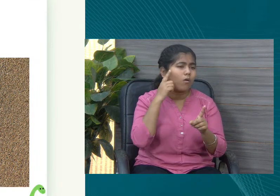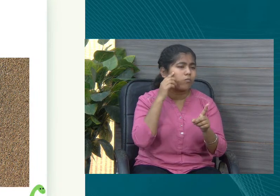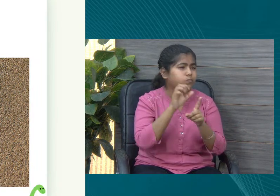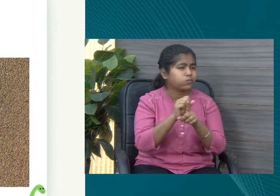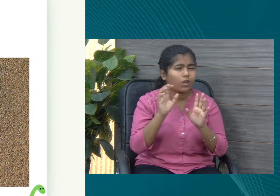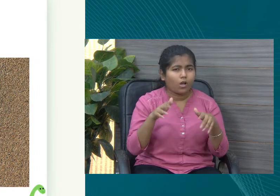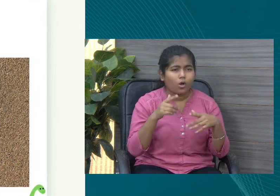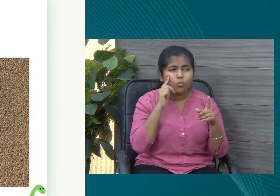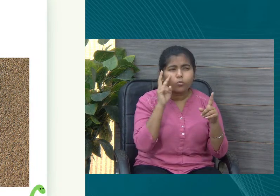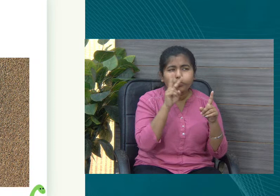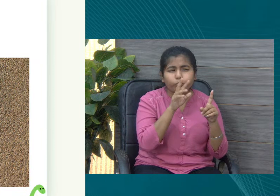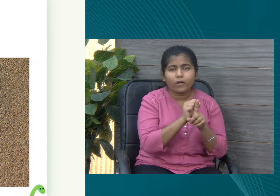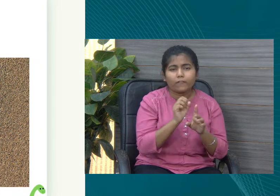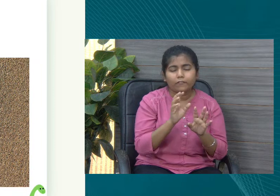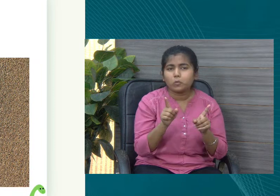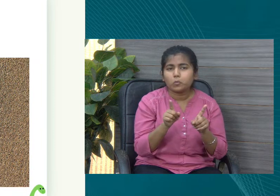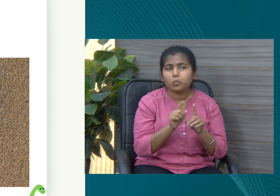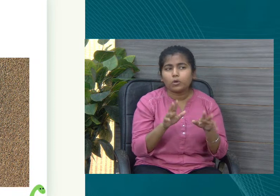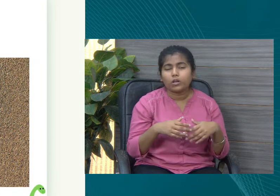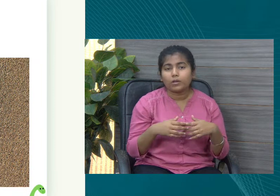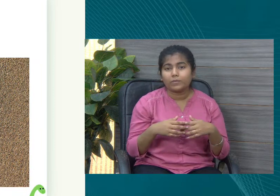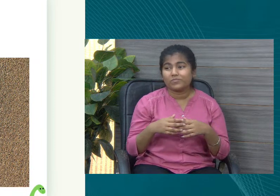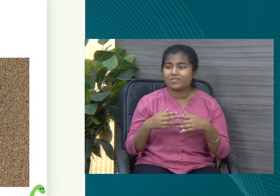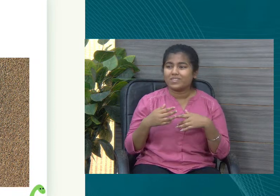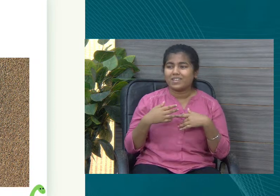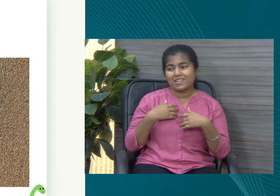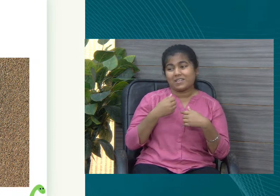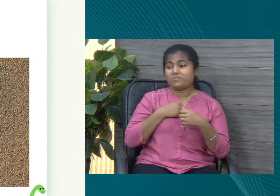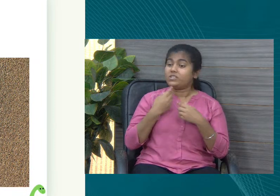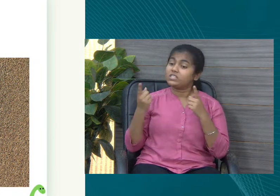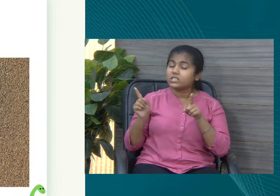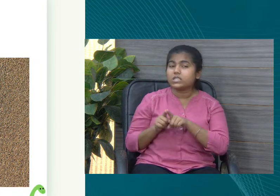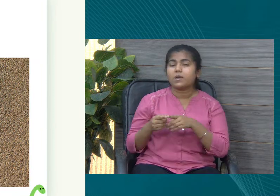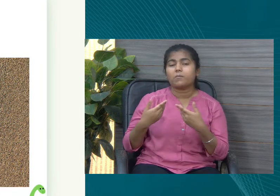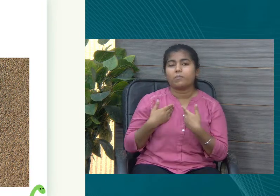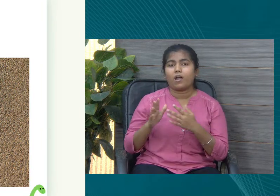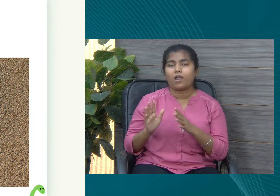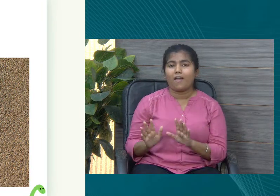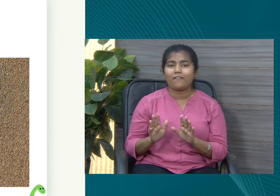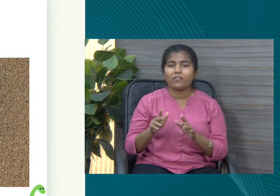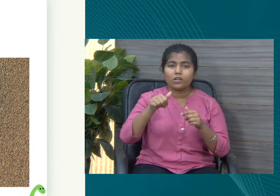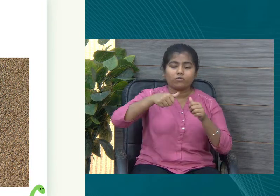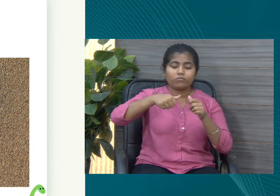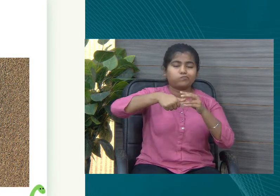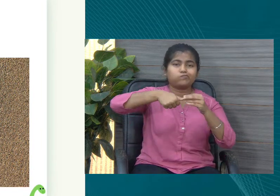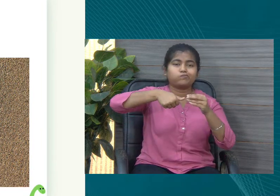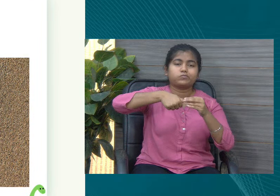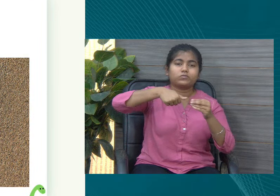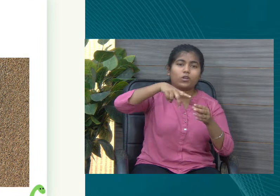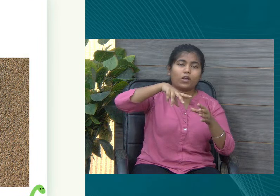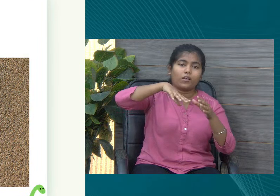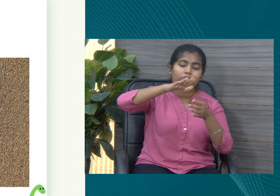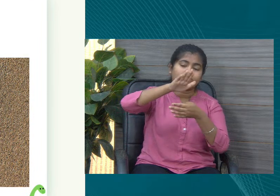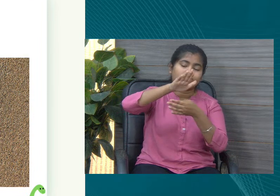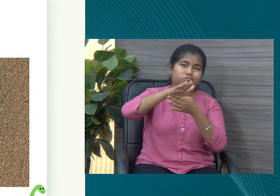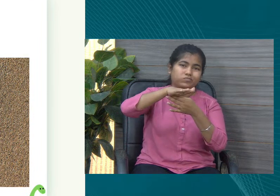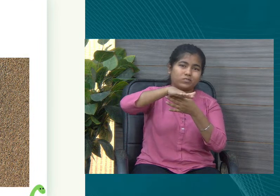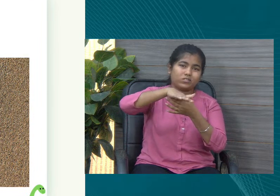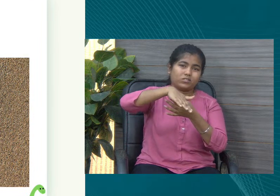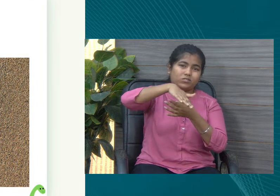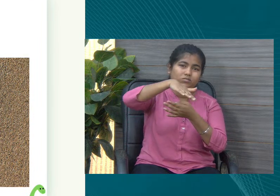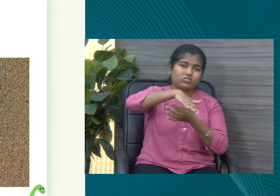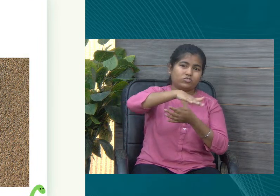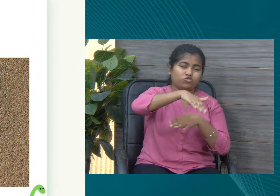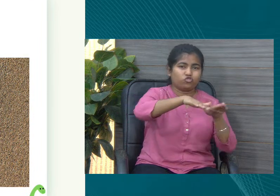even I have the same footprints. We have the same footprints. It has toes. It has heels. Right. And this is the